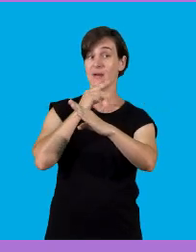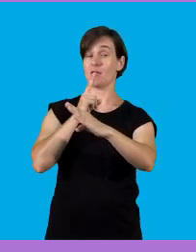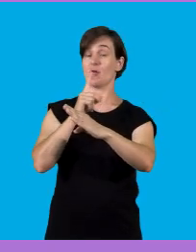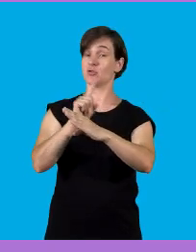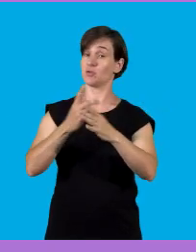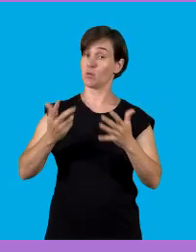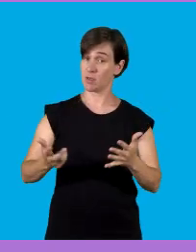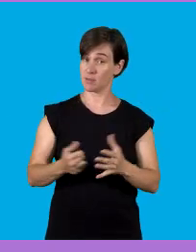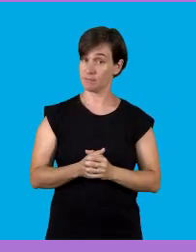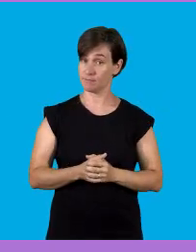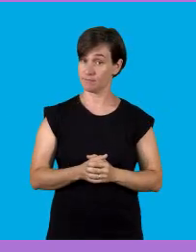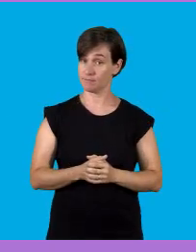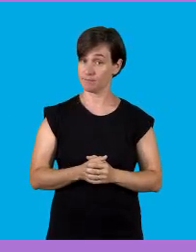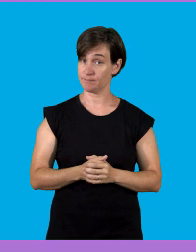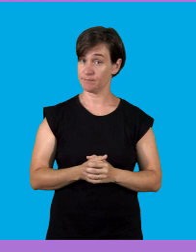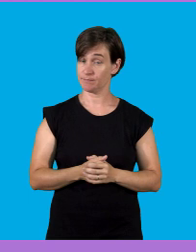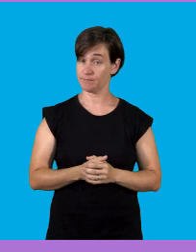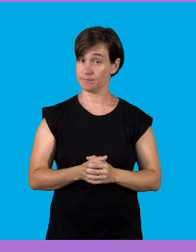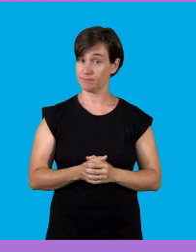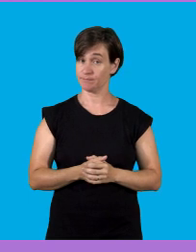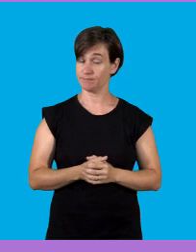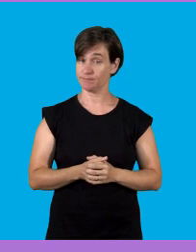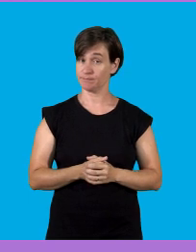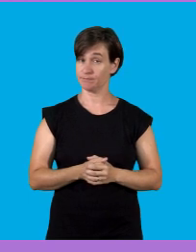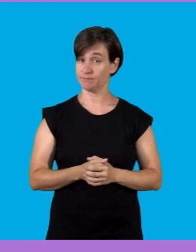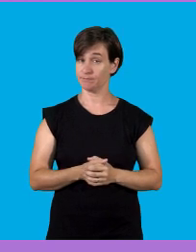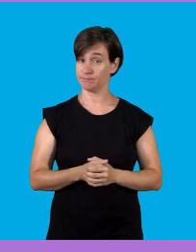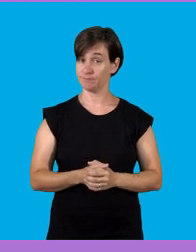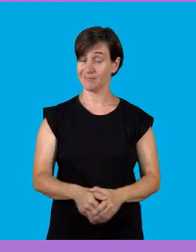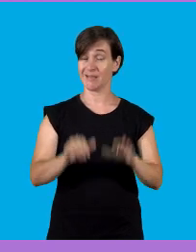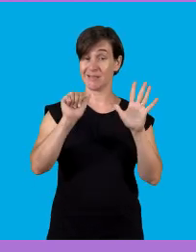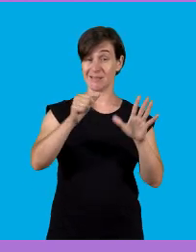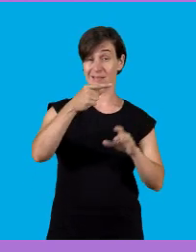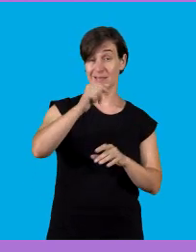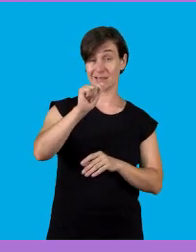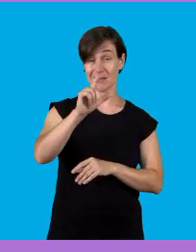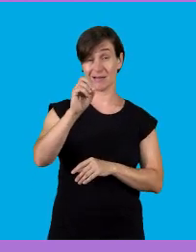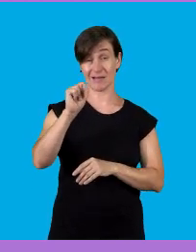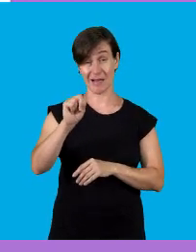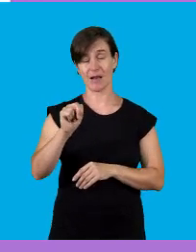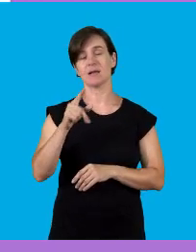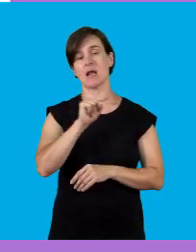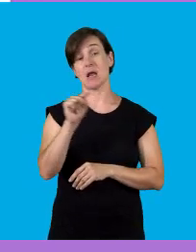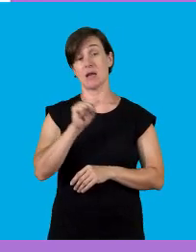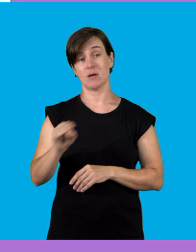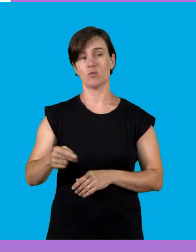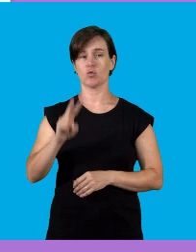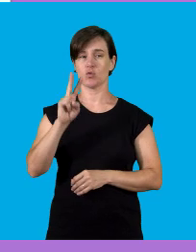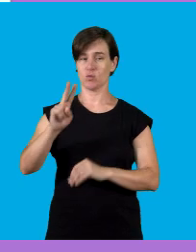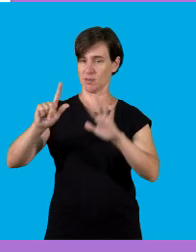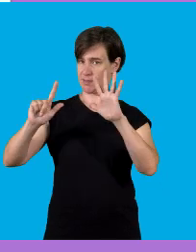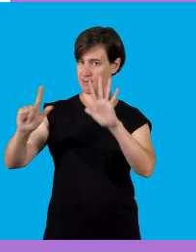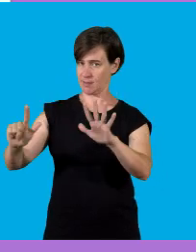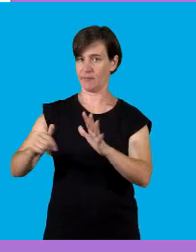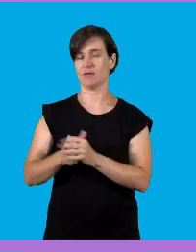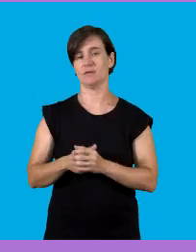so I'll see it's 25, 26. So therefore, 6 gallons will be equals to 27,